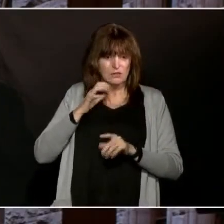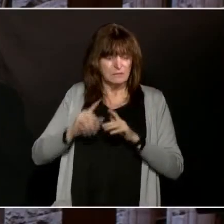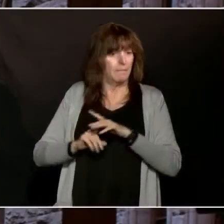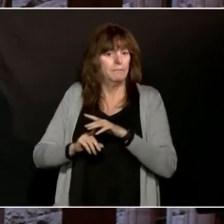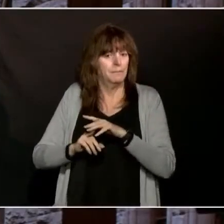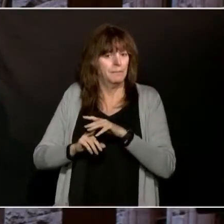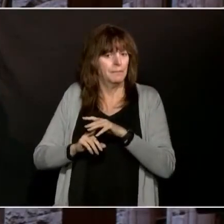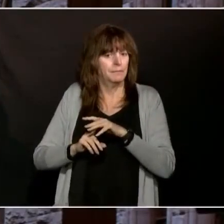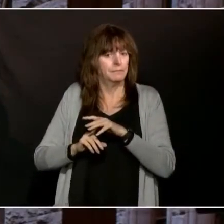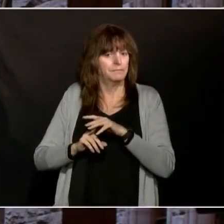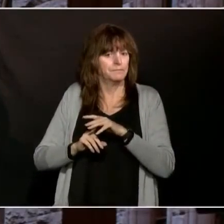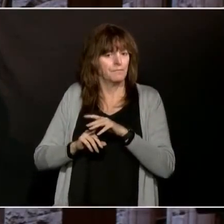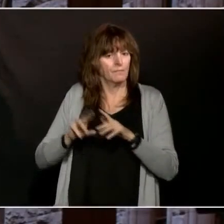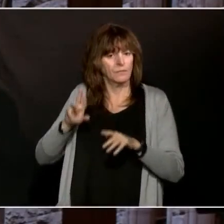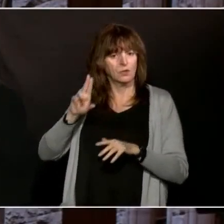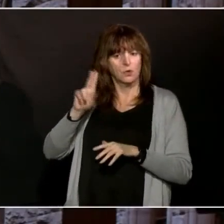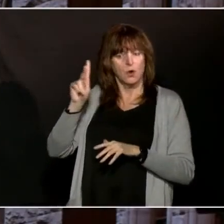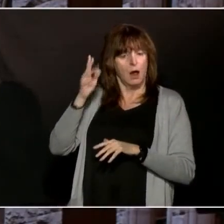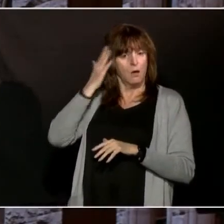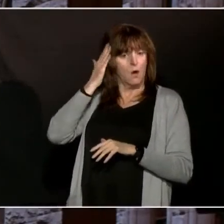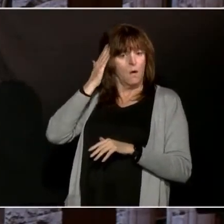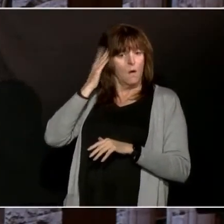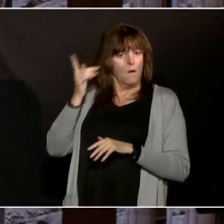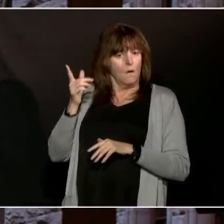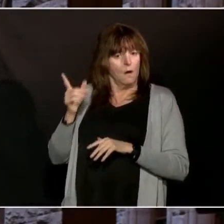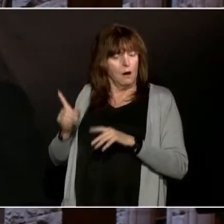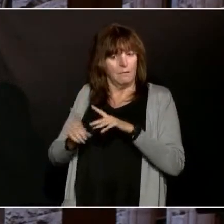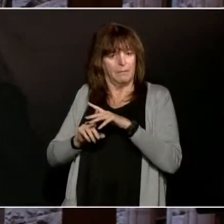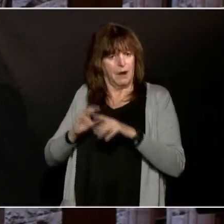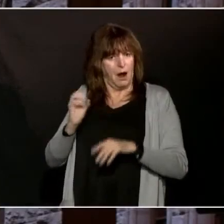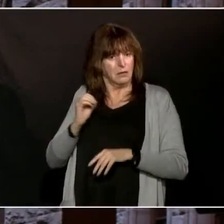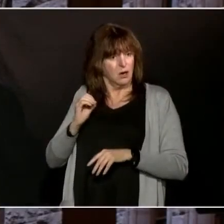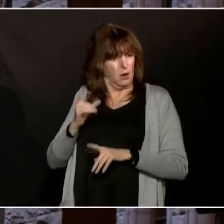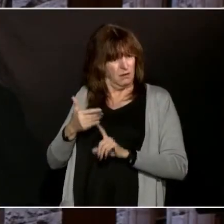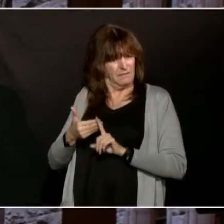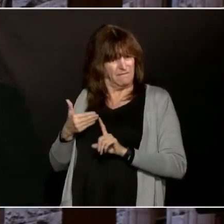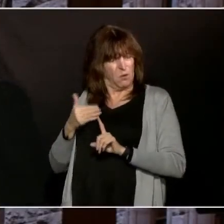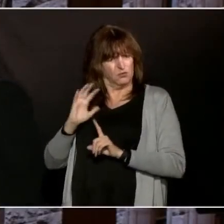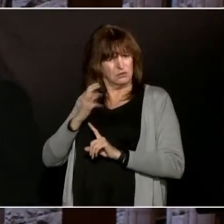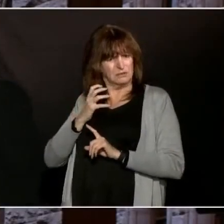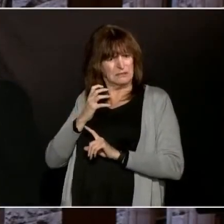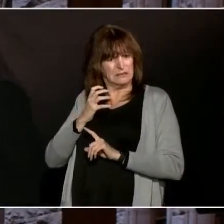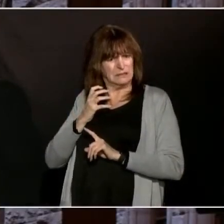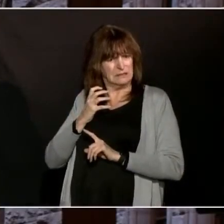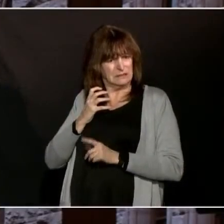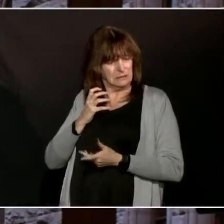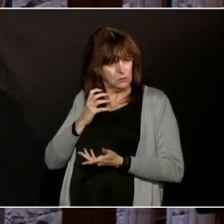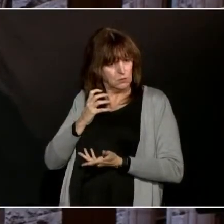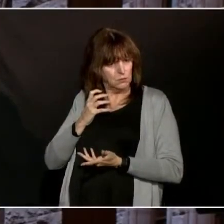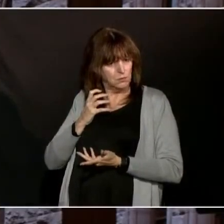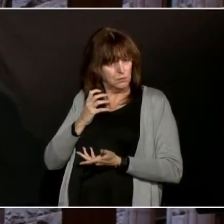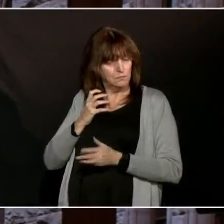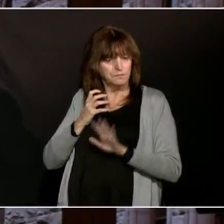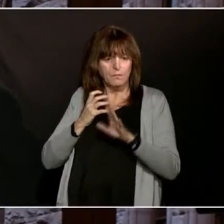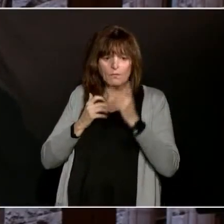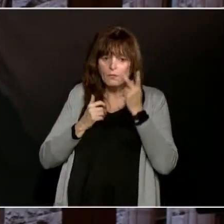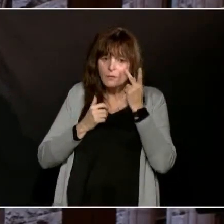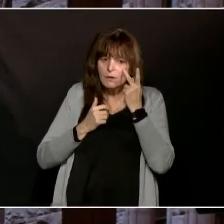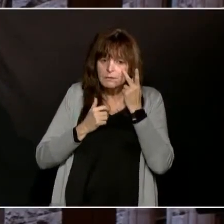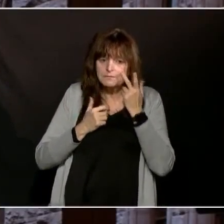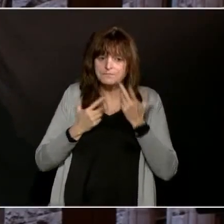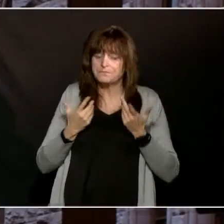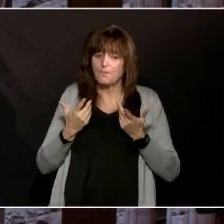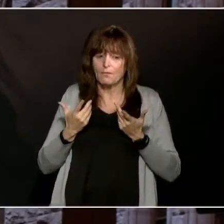in particular. So we've asked Dr. Brown and his team to take that data, which is only but helpful, vet that through their analytics, and we're hoping to get a report from